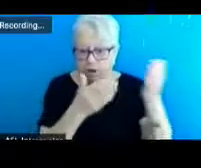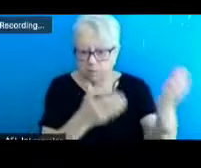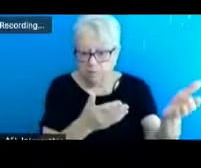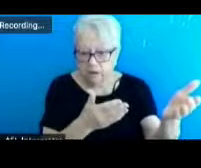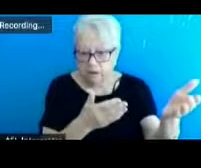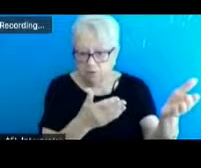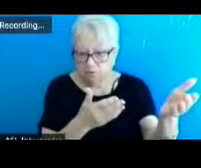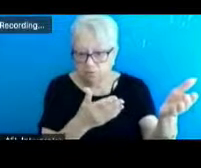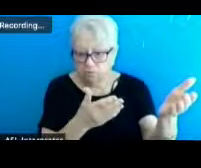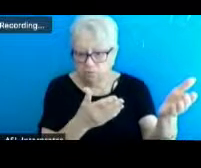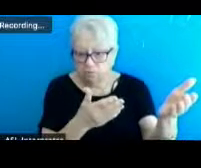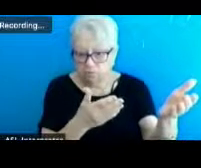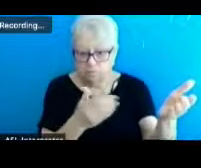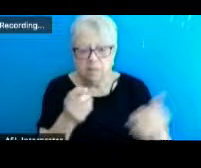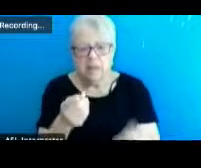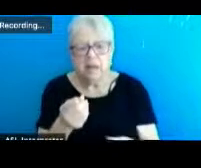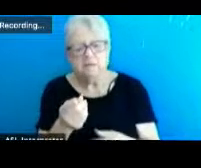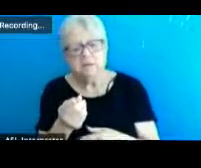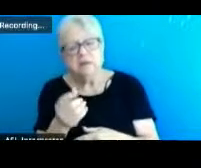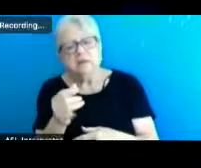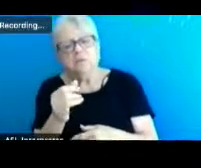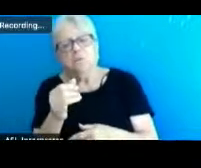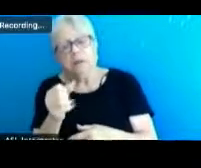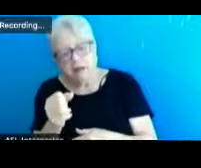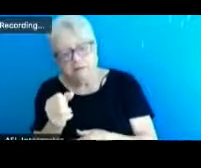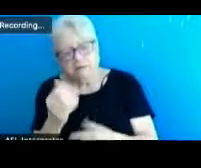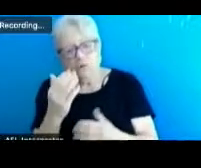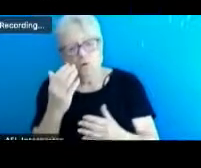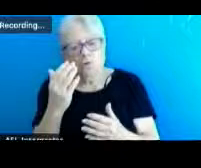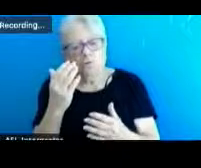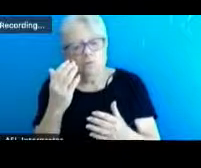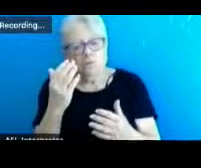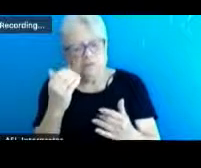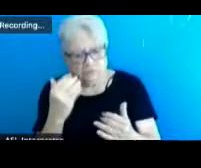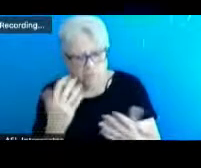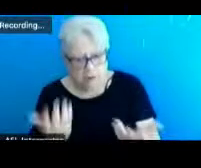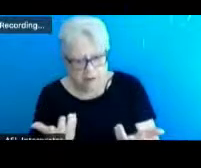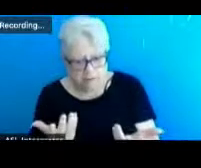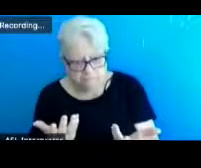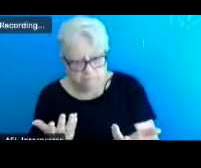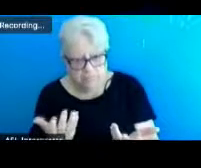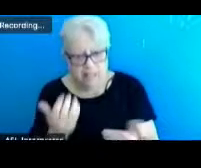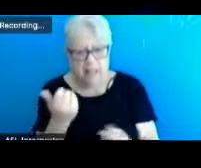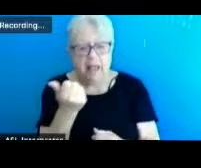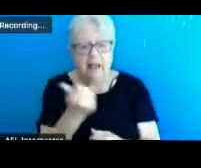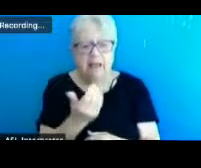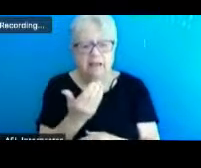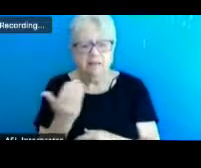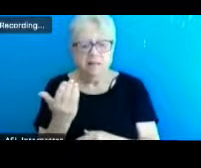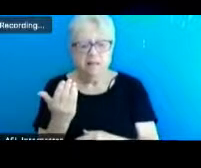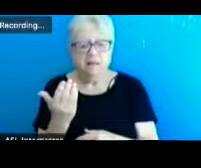Committee. Well, yes, and here's why. Because anything that